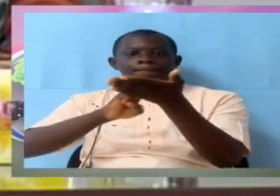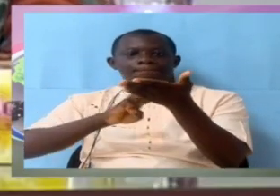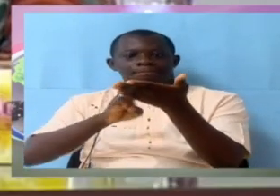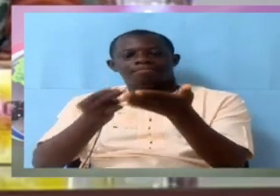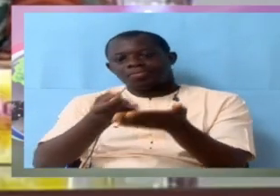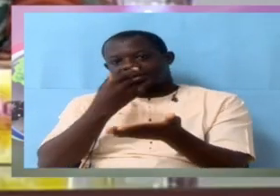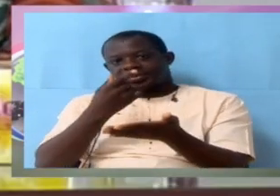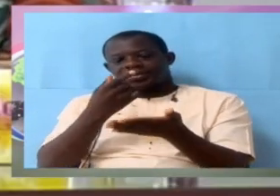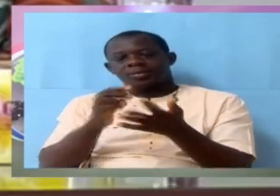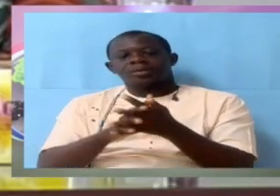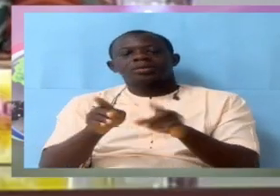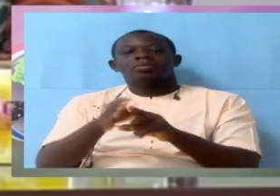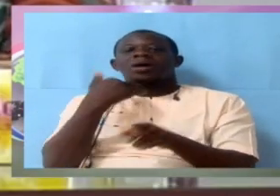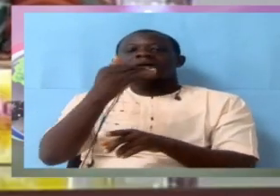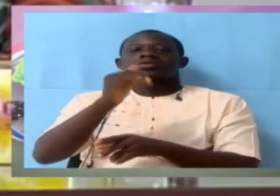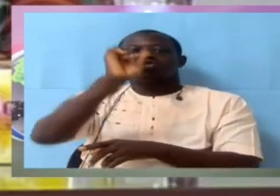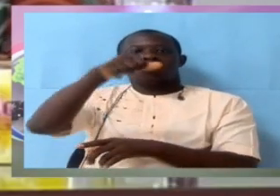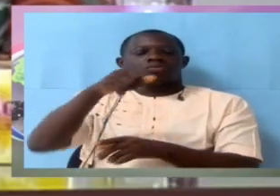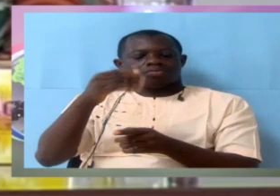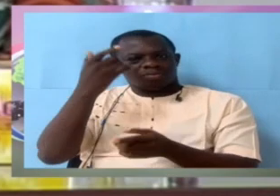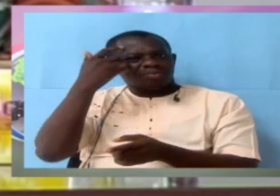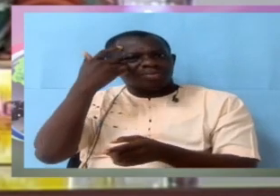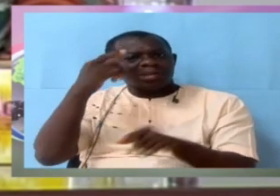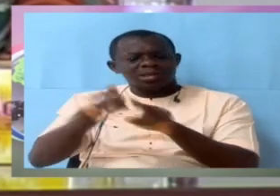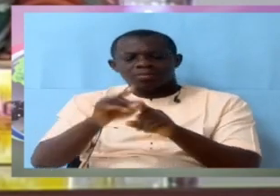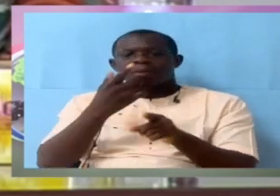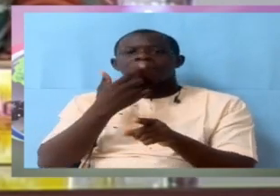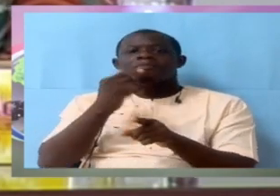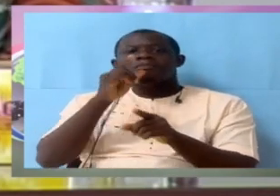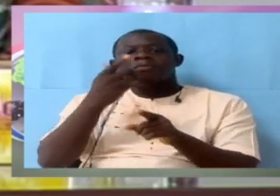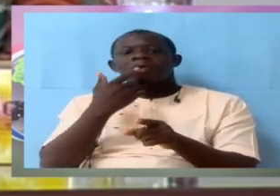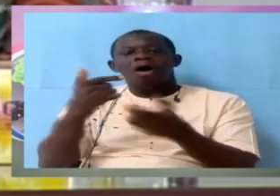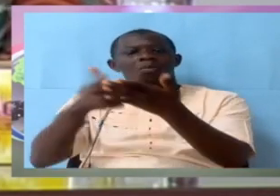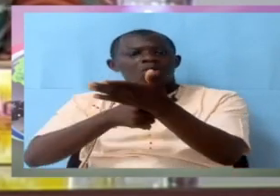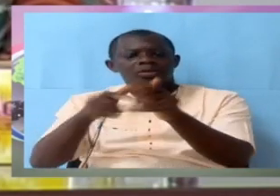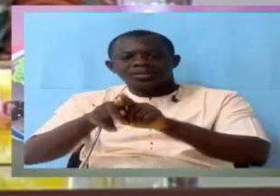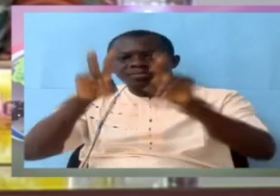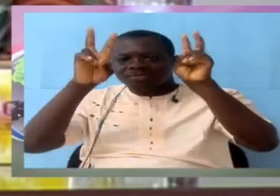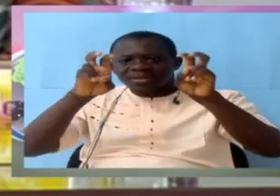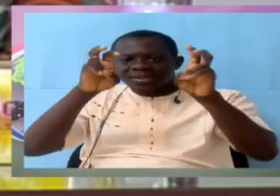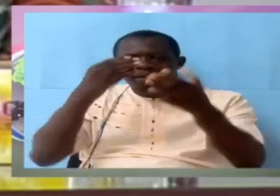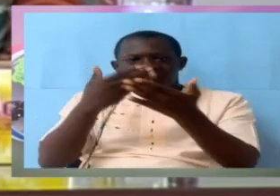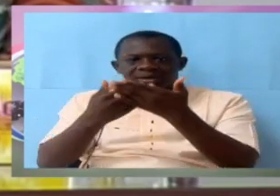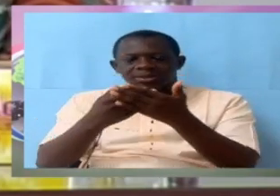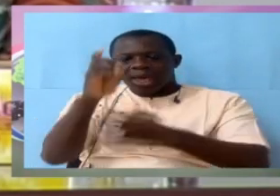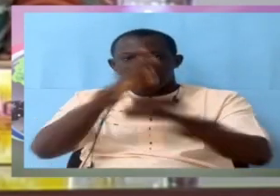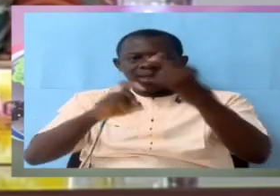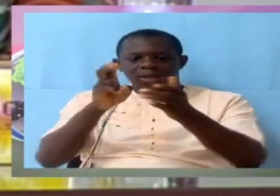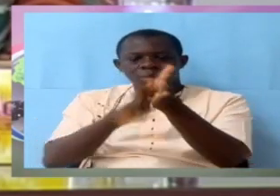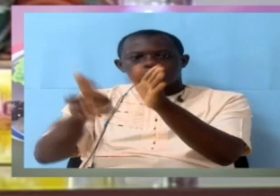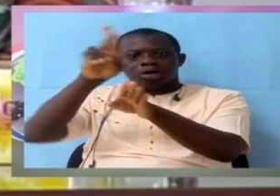tested, are the results given back to you? Ni mari kotobo e waranto ni taste foi pareta results ni kai di mari fangola